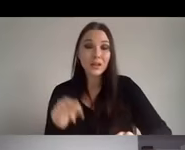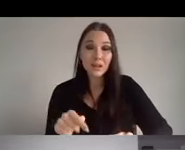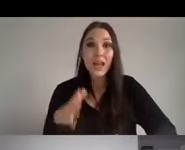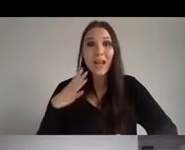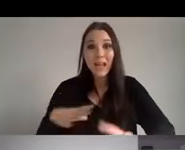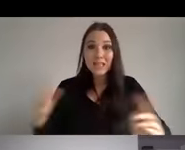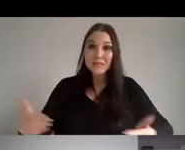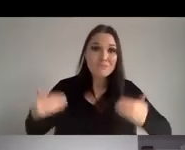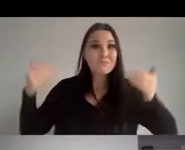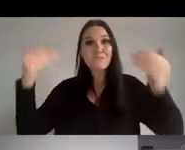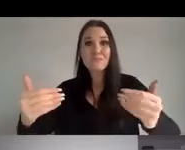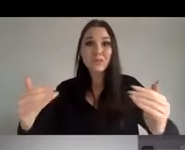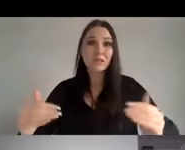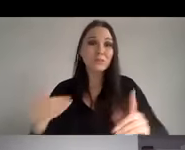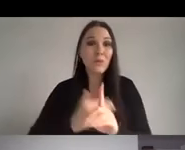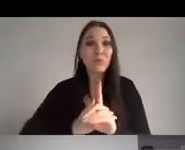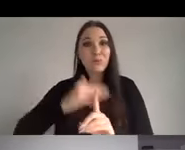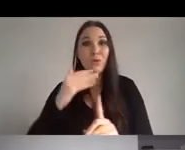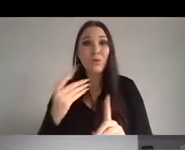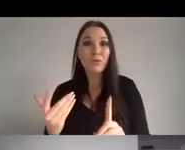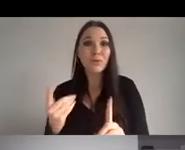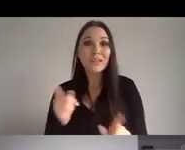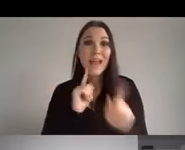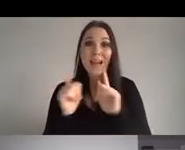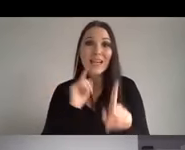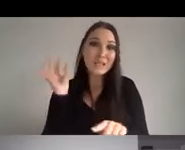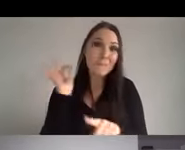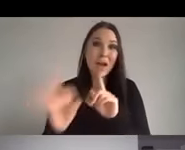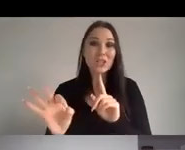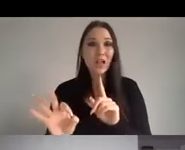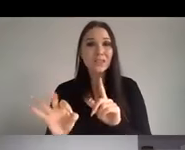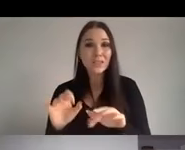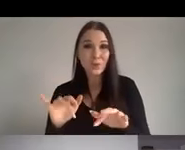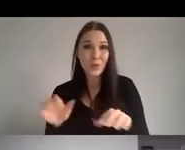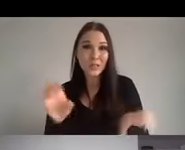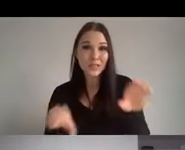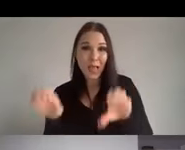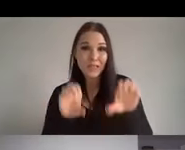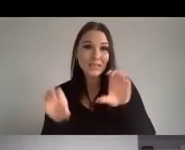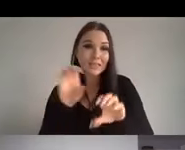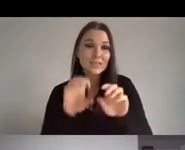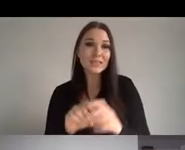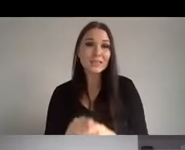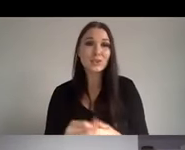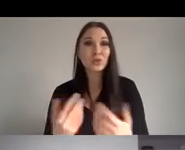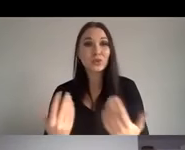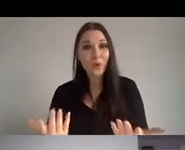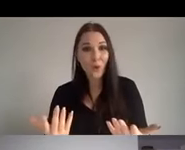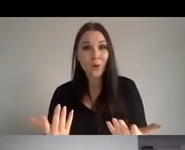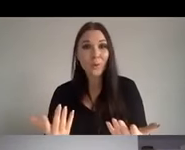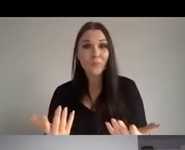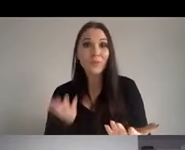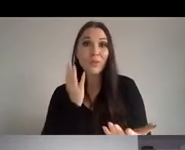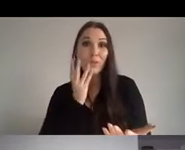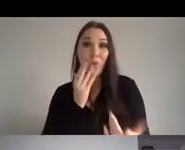bit further than just your data specialists, your computer scientists. So when you're